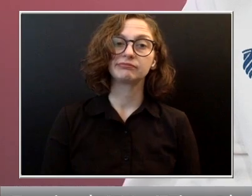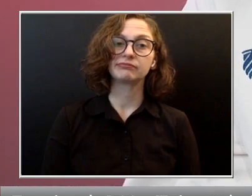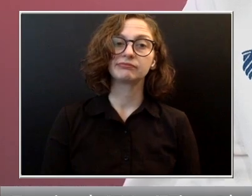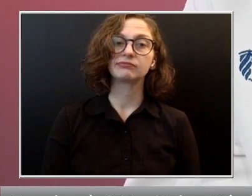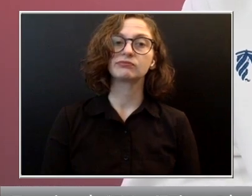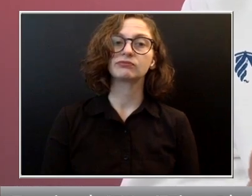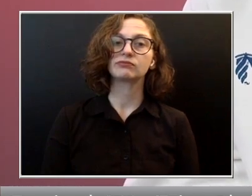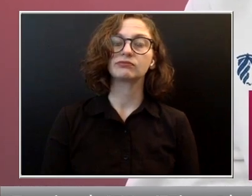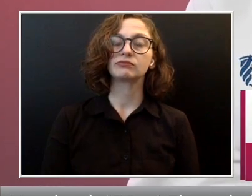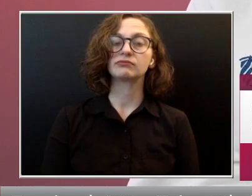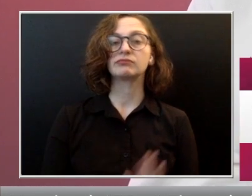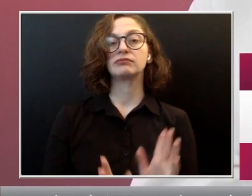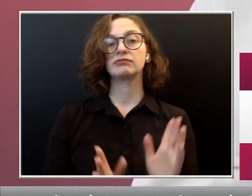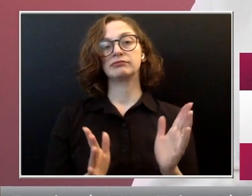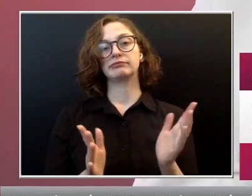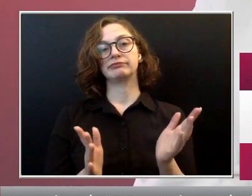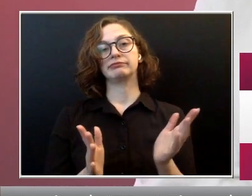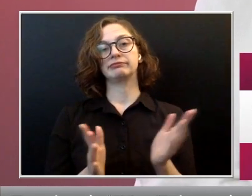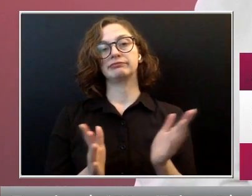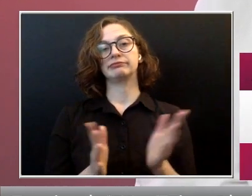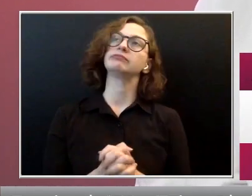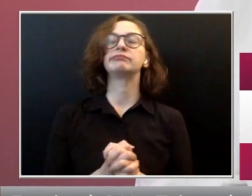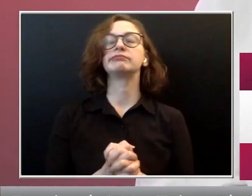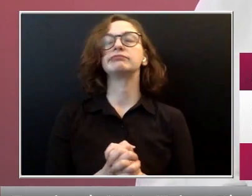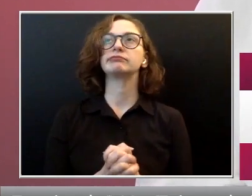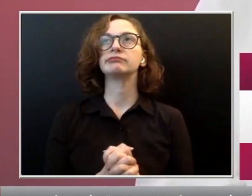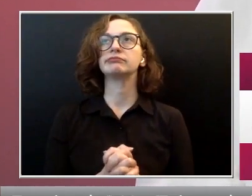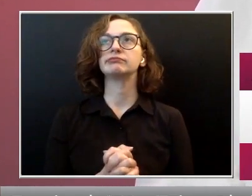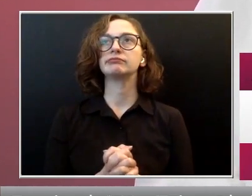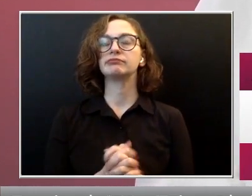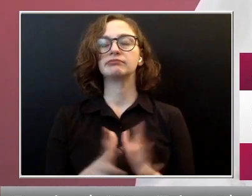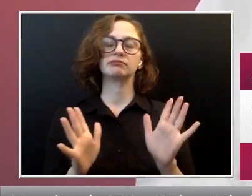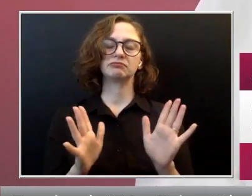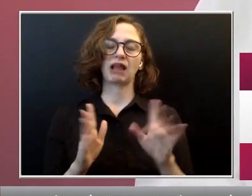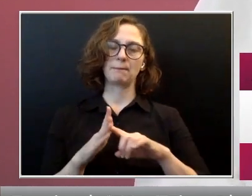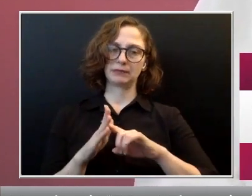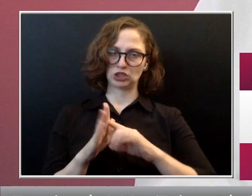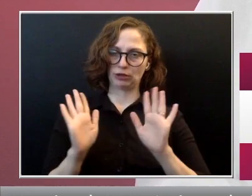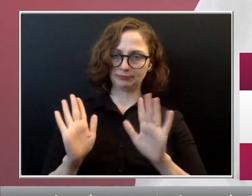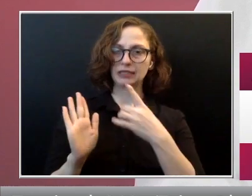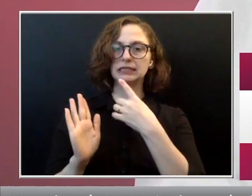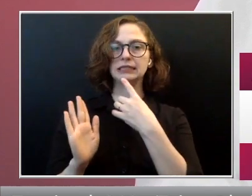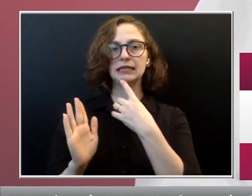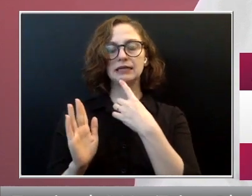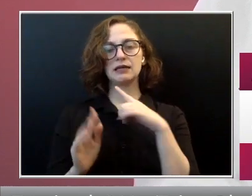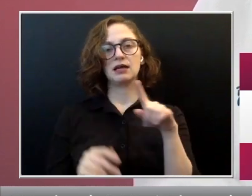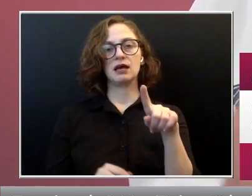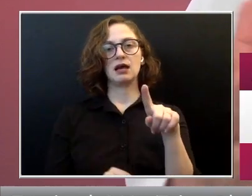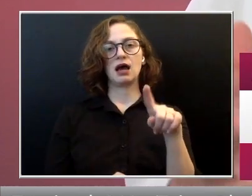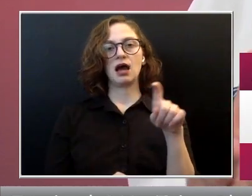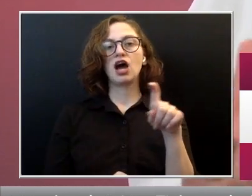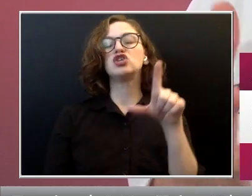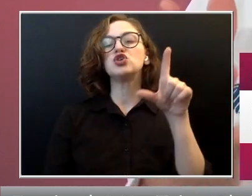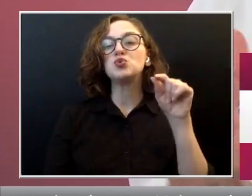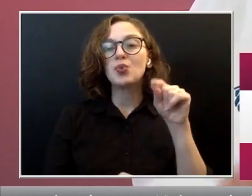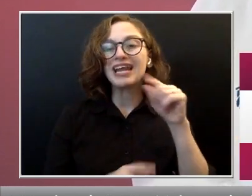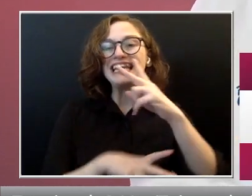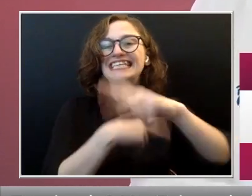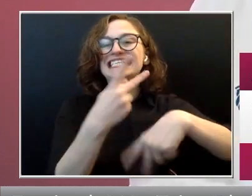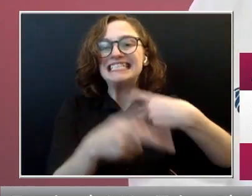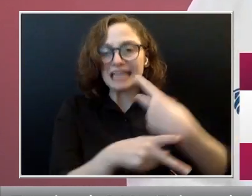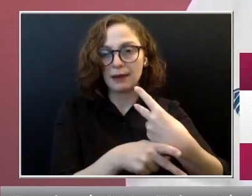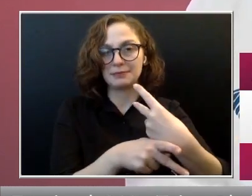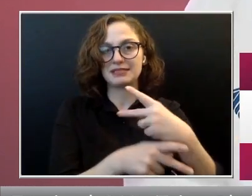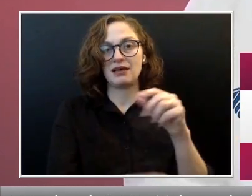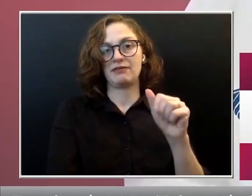point talking, let me start by saying there are 120 types of amyloidosis. 120. Depending on